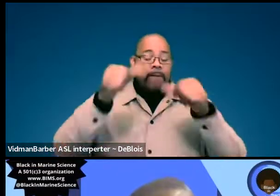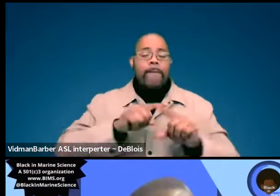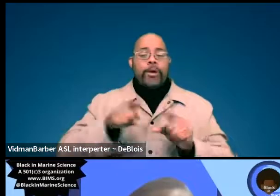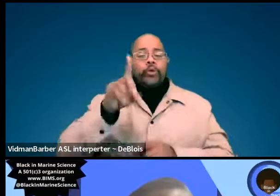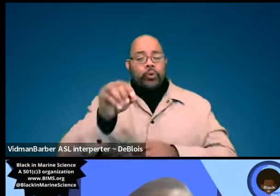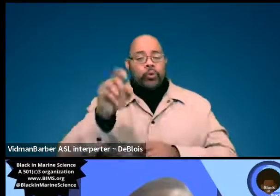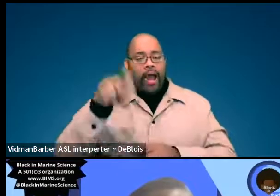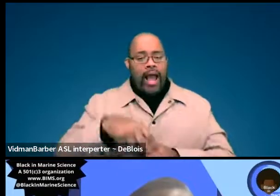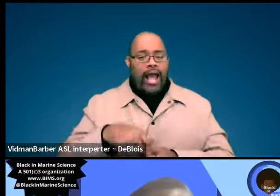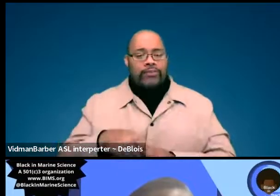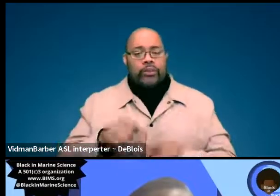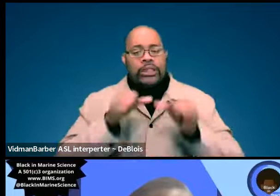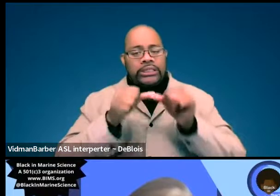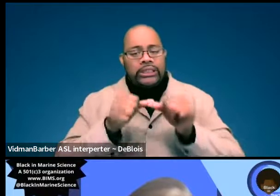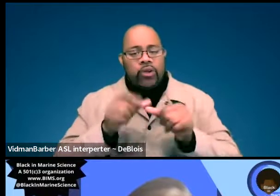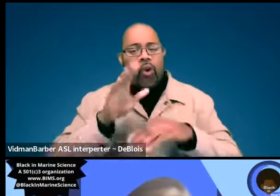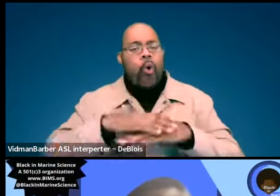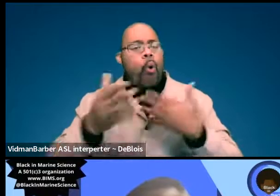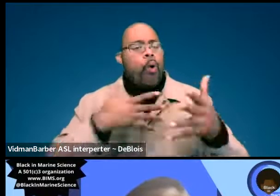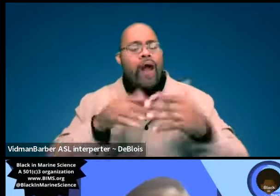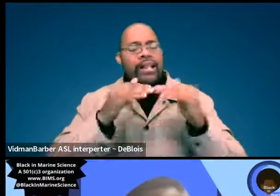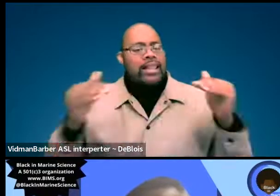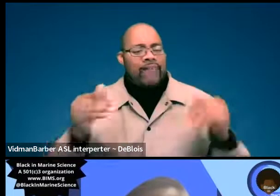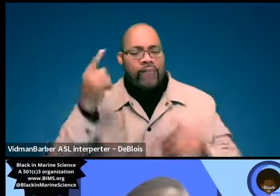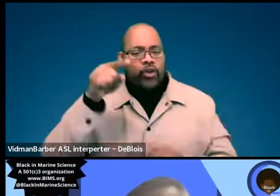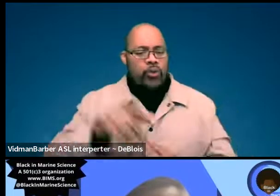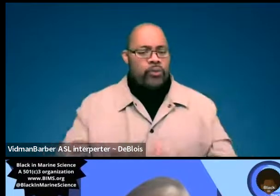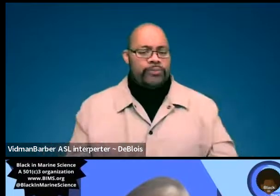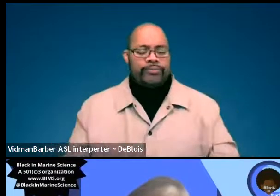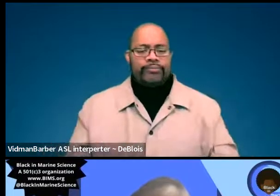do have to be consistent on whatever level it is for you.